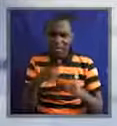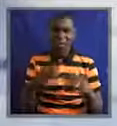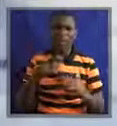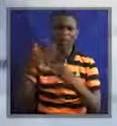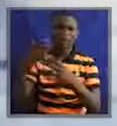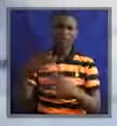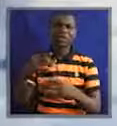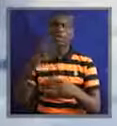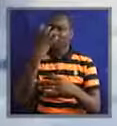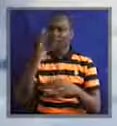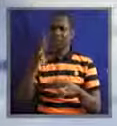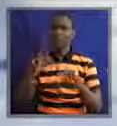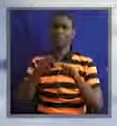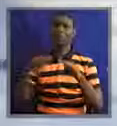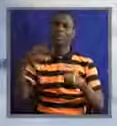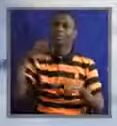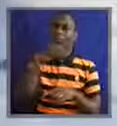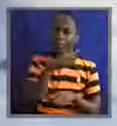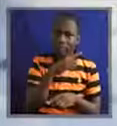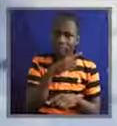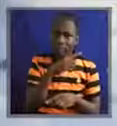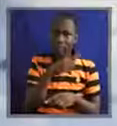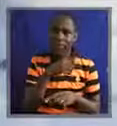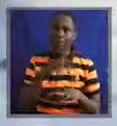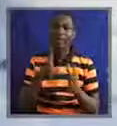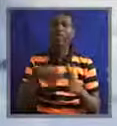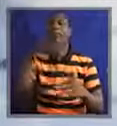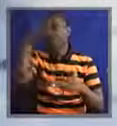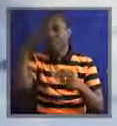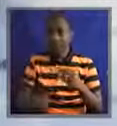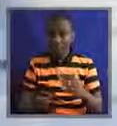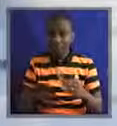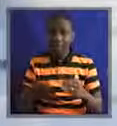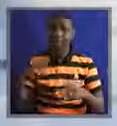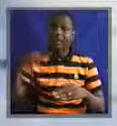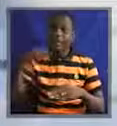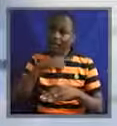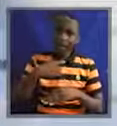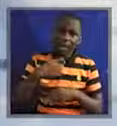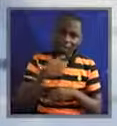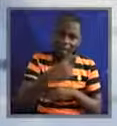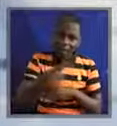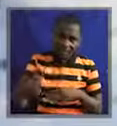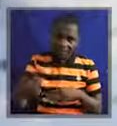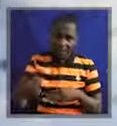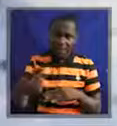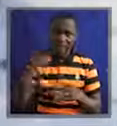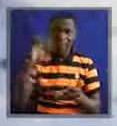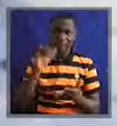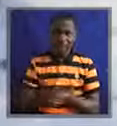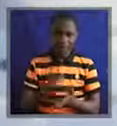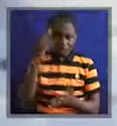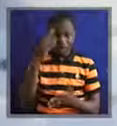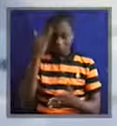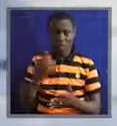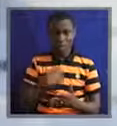kre na de etwa to kra a eye na ada asem a ne titiru enti ana anopai me no asha se hwesa ade